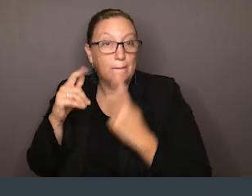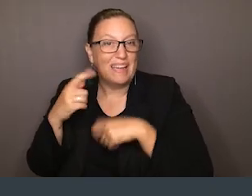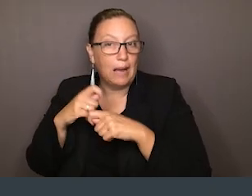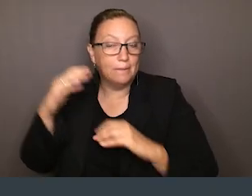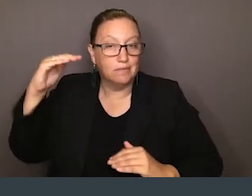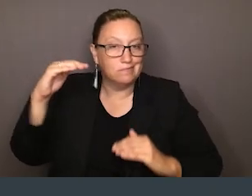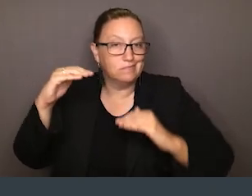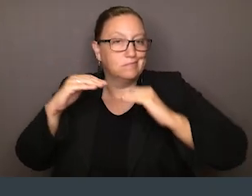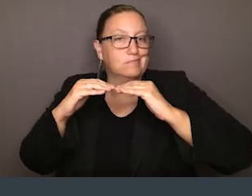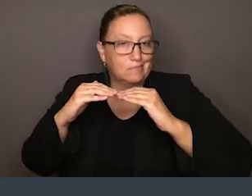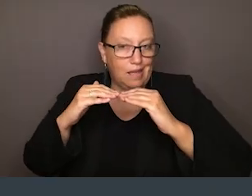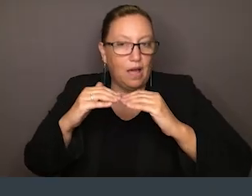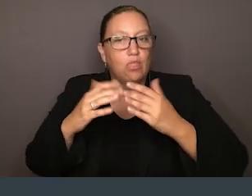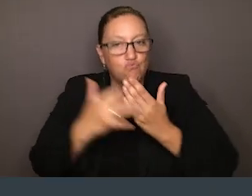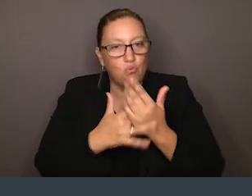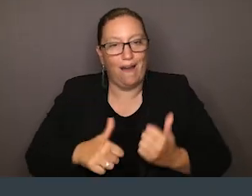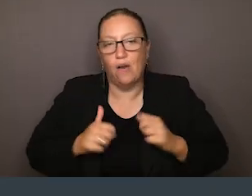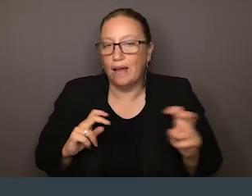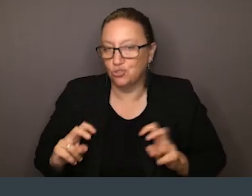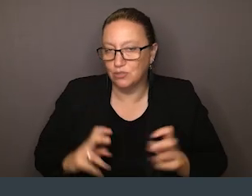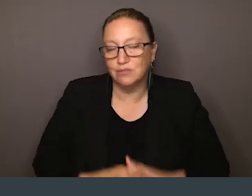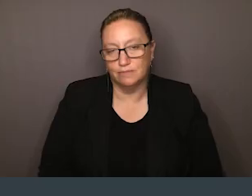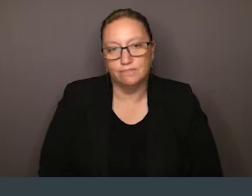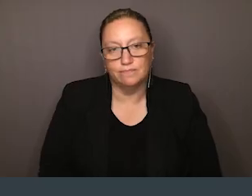to actively reducing it.